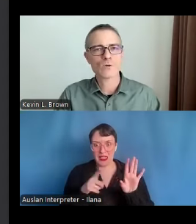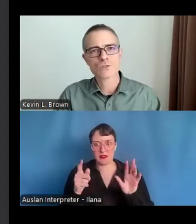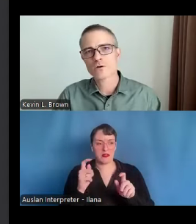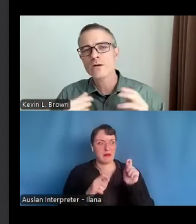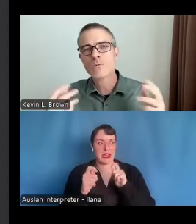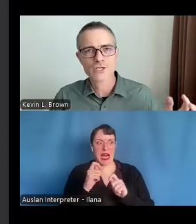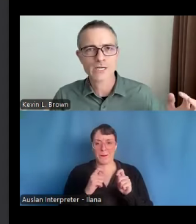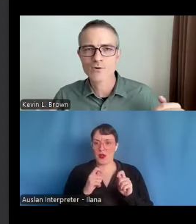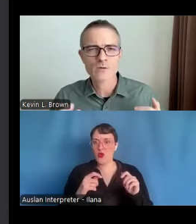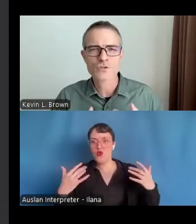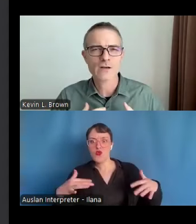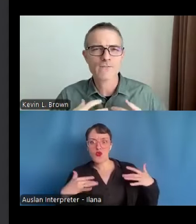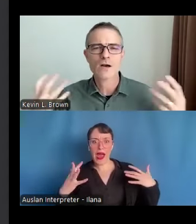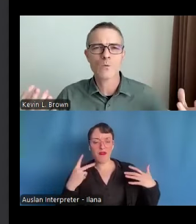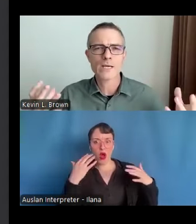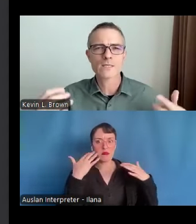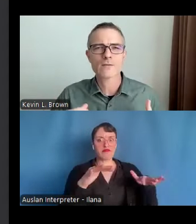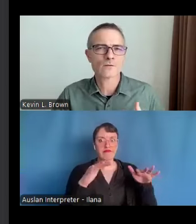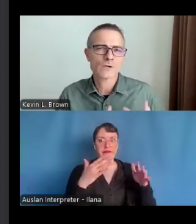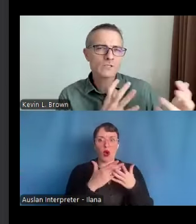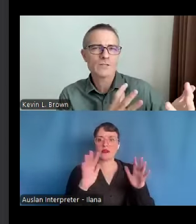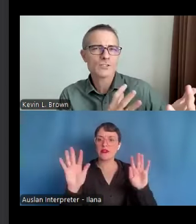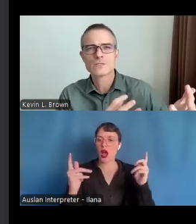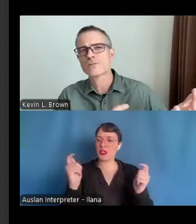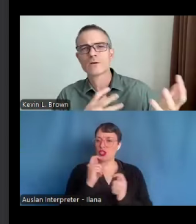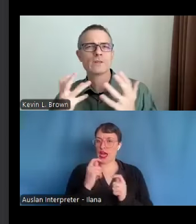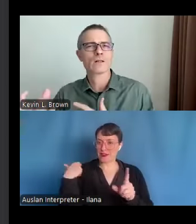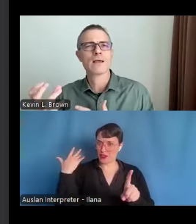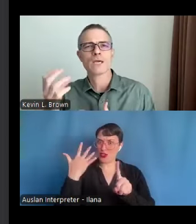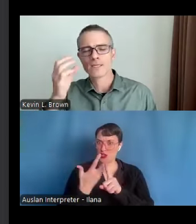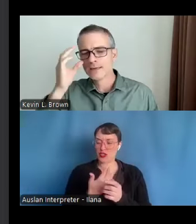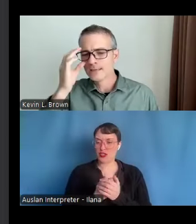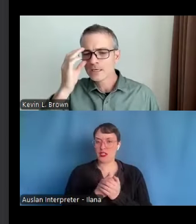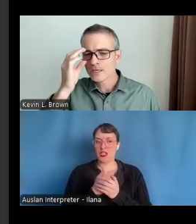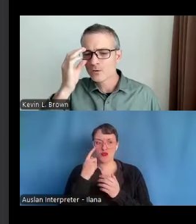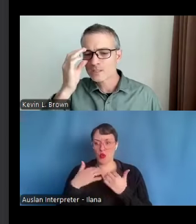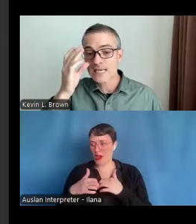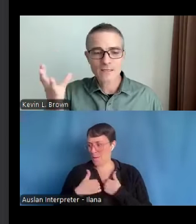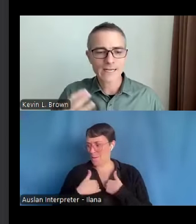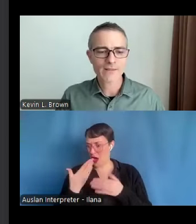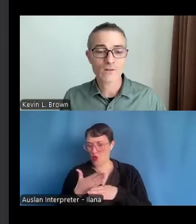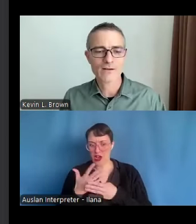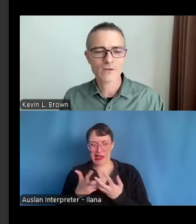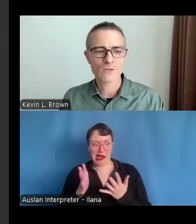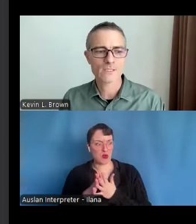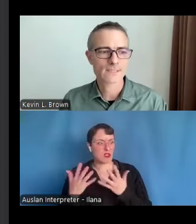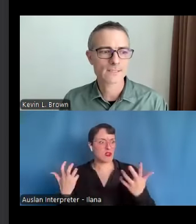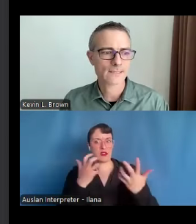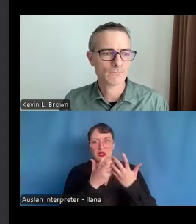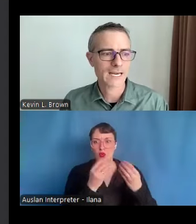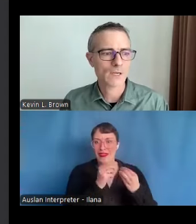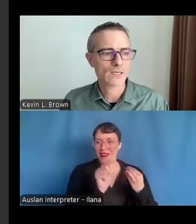And everyone was greenwashing and everyone was trying to figure out ways that their interventions fit within climate. And, sadly, I think a lot of it